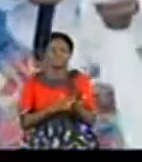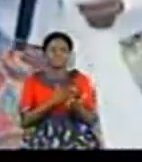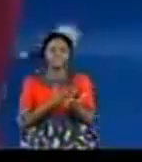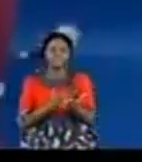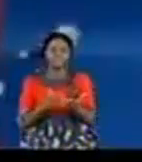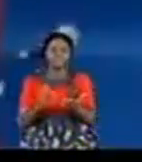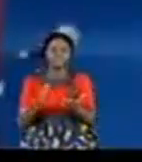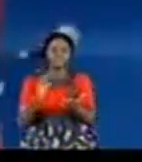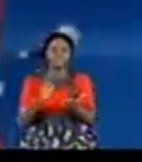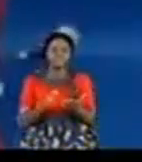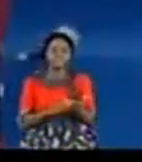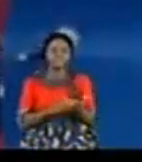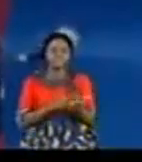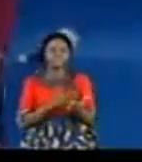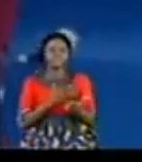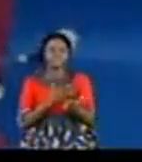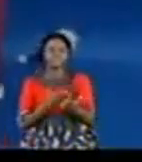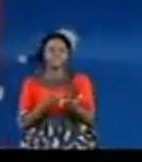believe